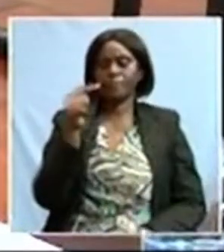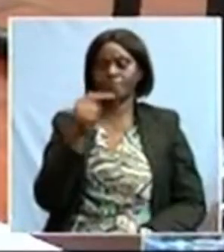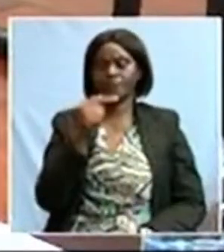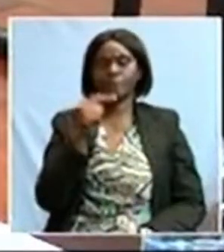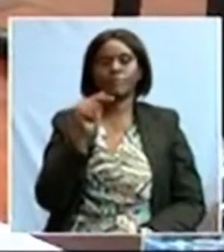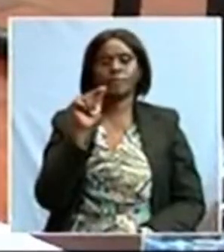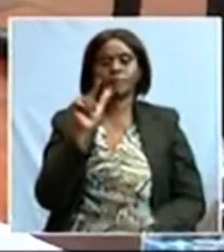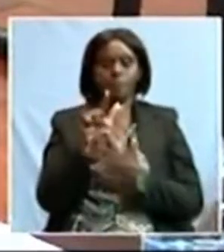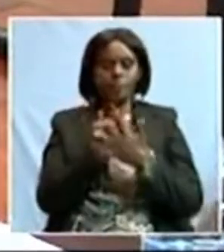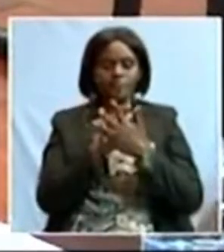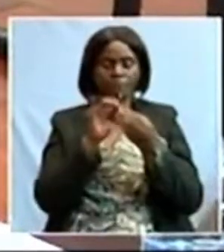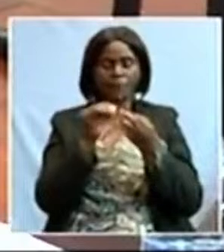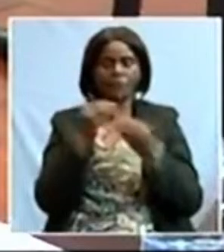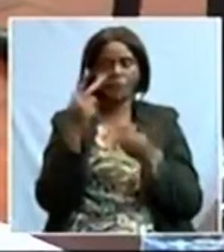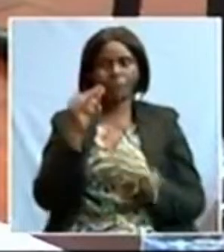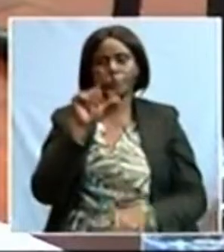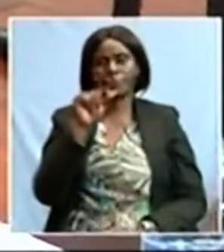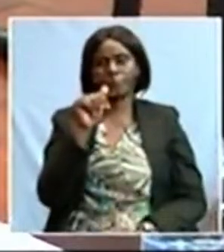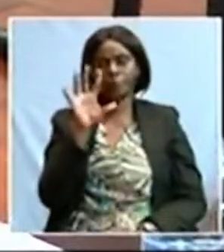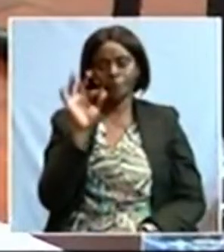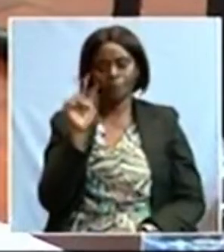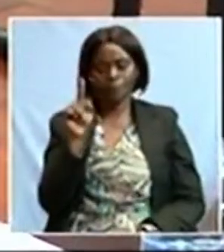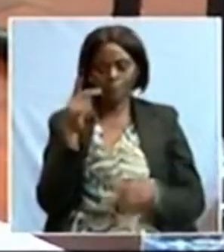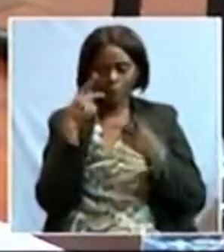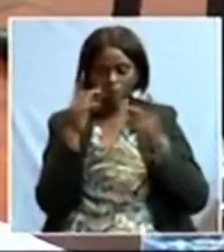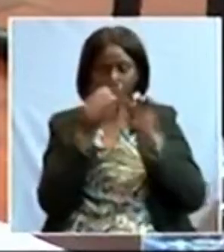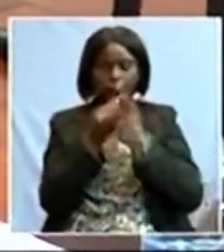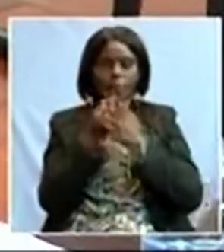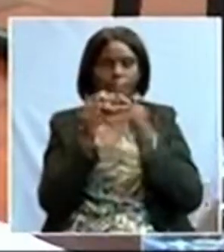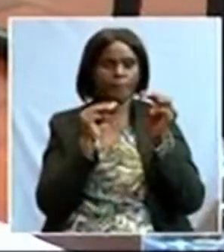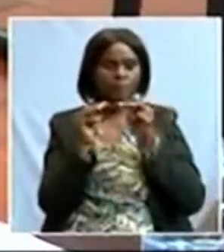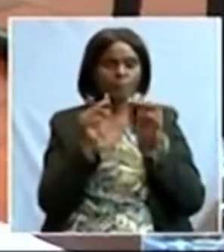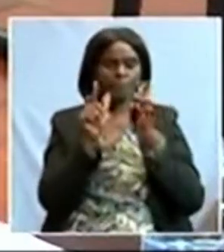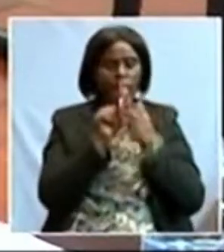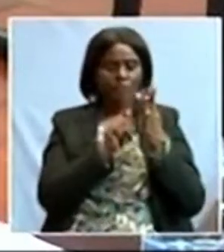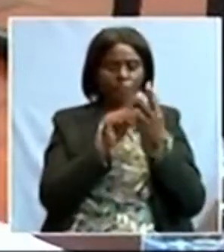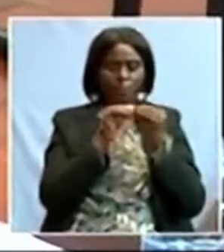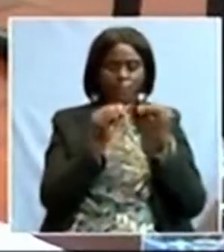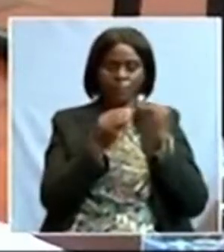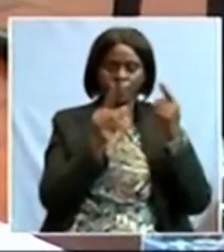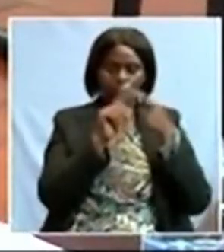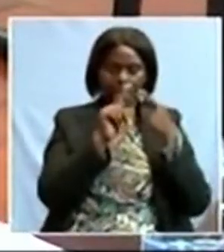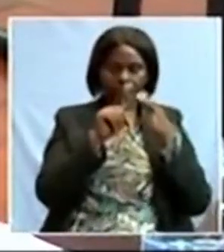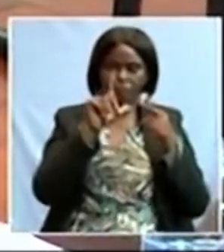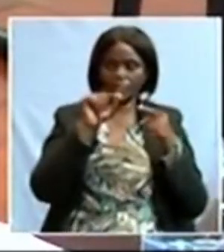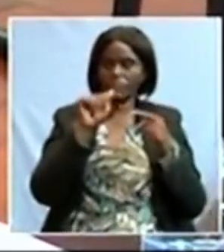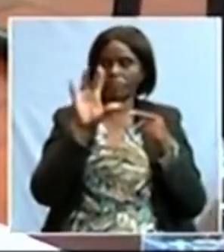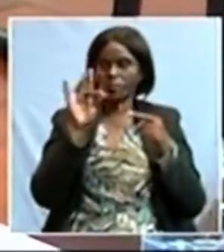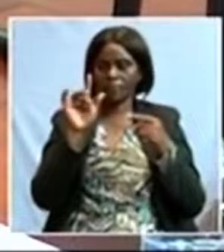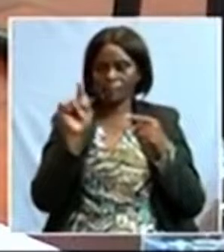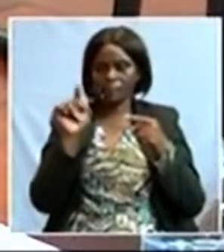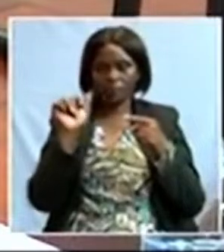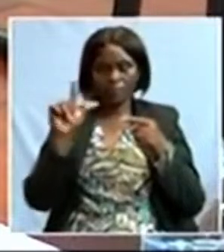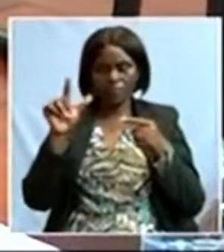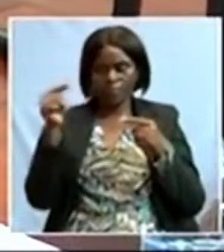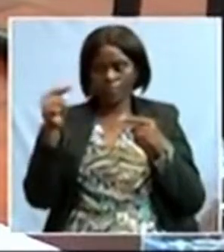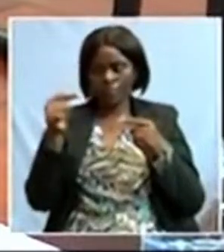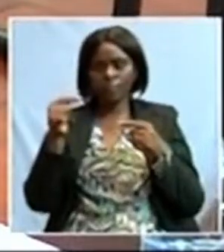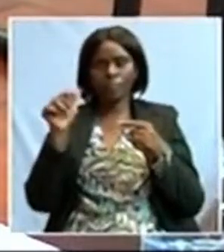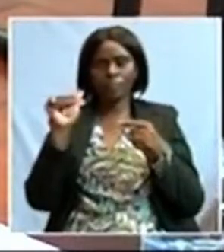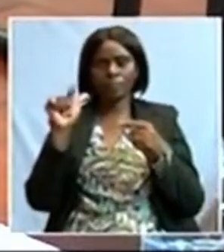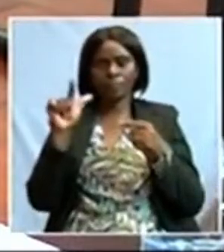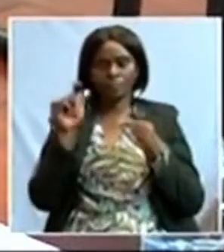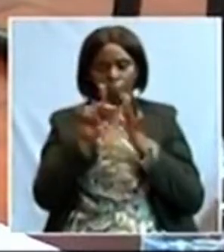Government Act No. 2 of 2019, the Public Finance Management Act No. 1 of 2018, and the Local Authorities